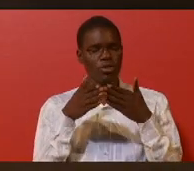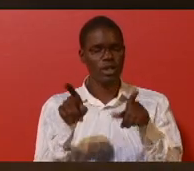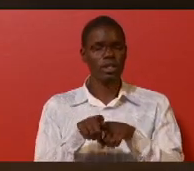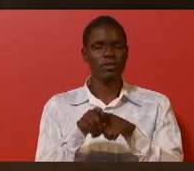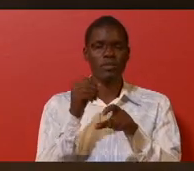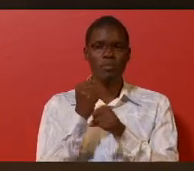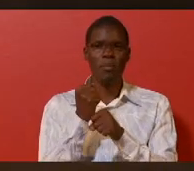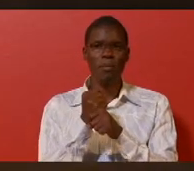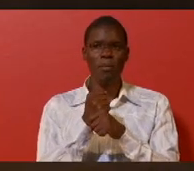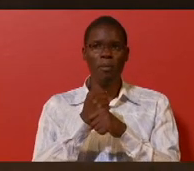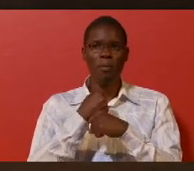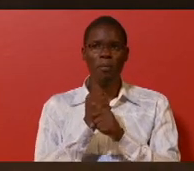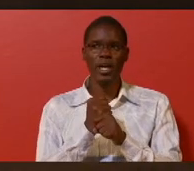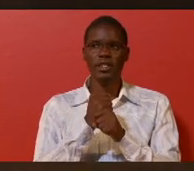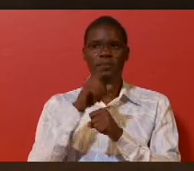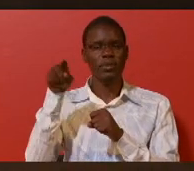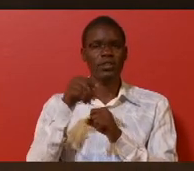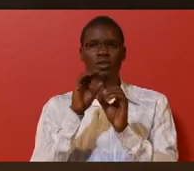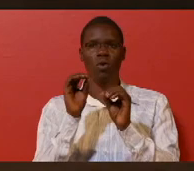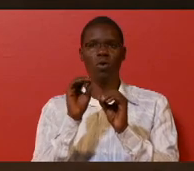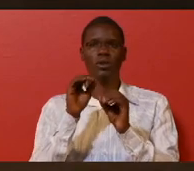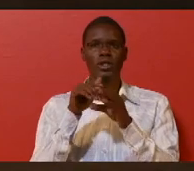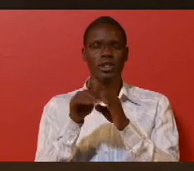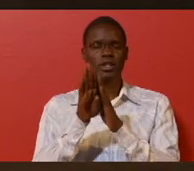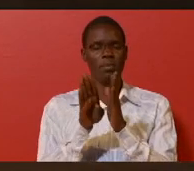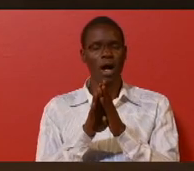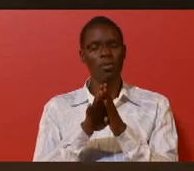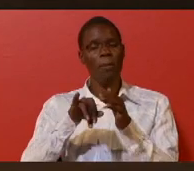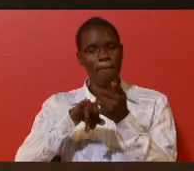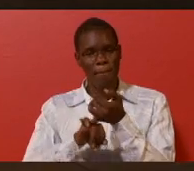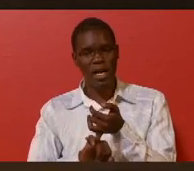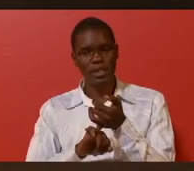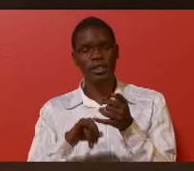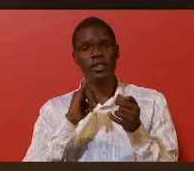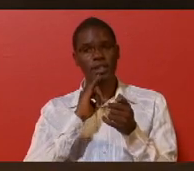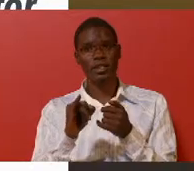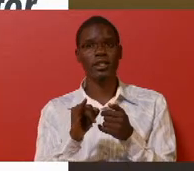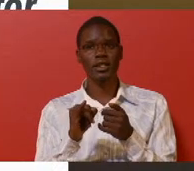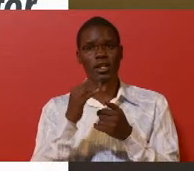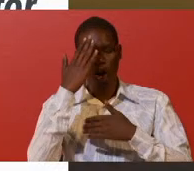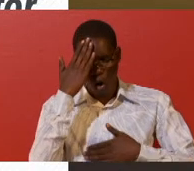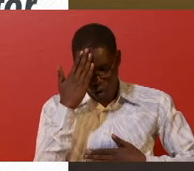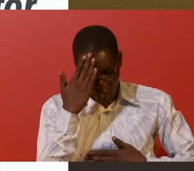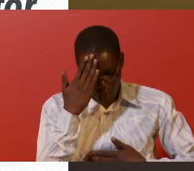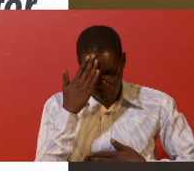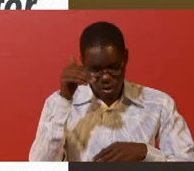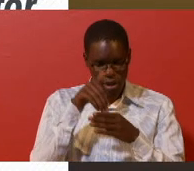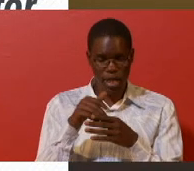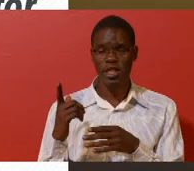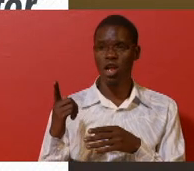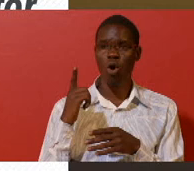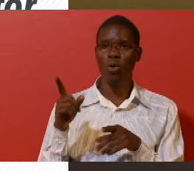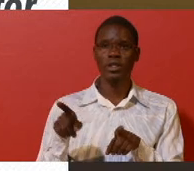it. Here's what the Bible tells us in Hebrews 13:4. Marriage is honorable among all, and the